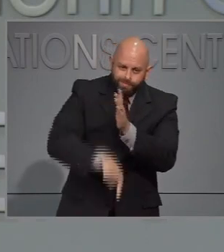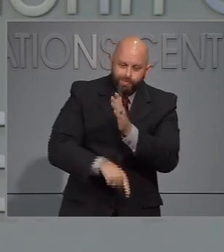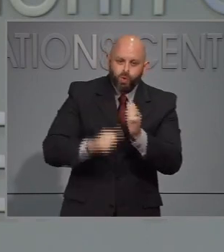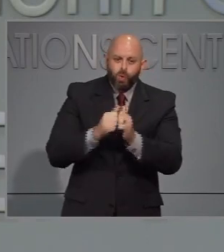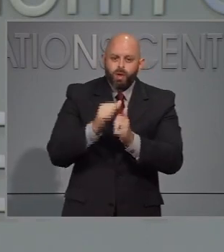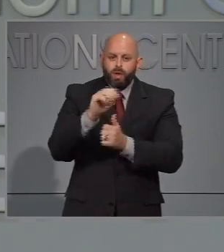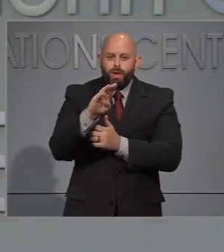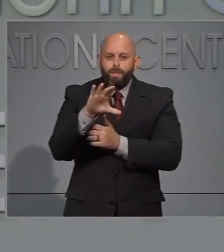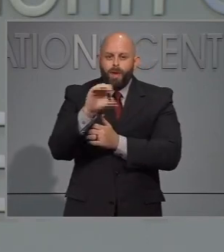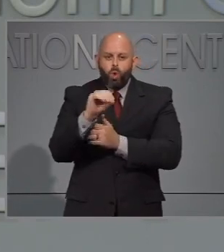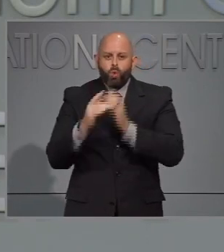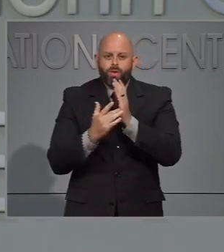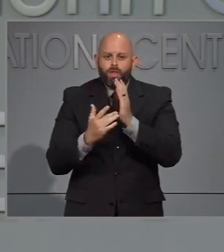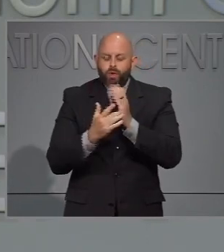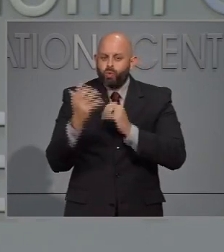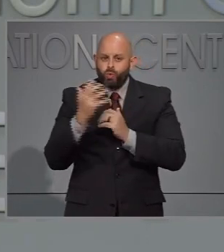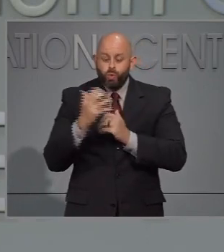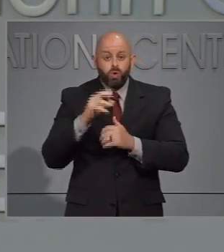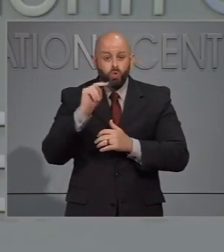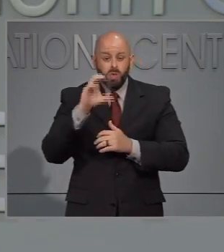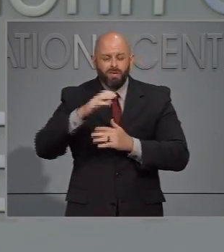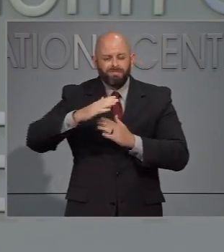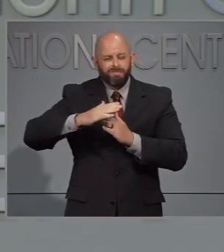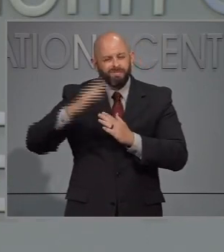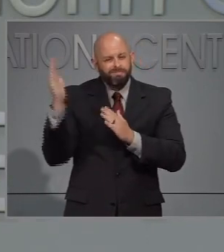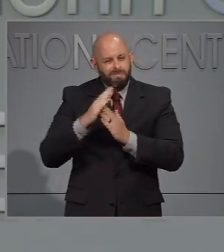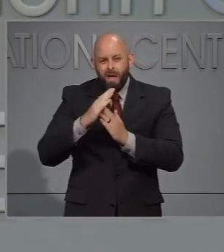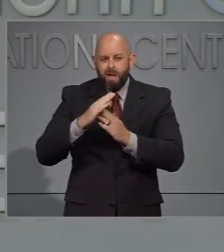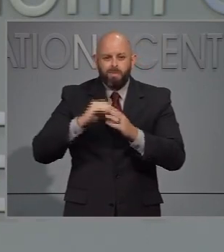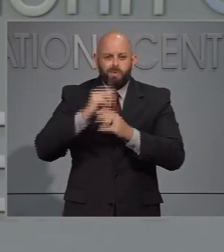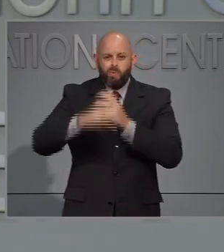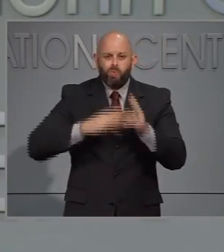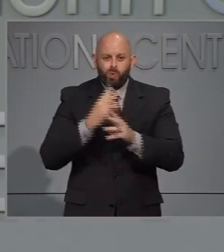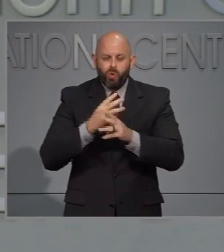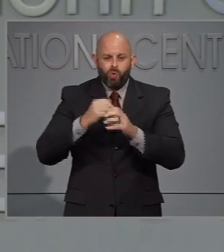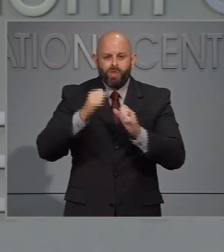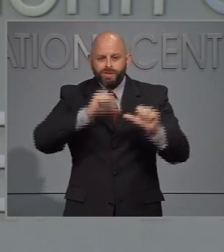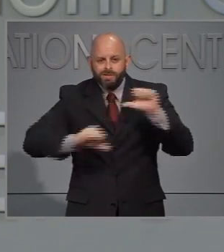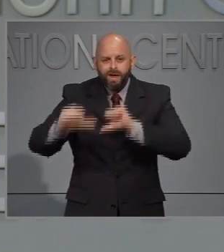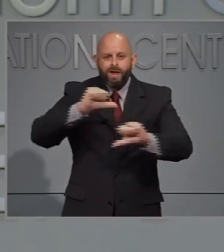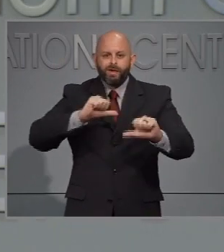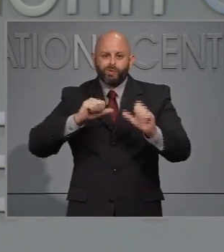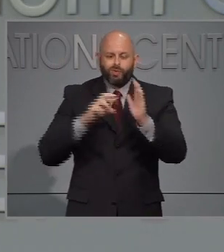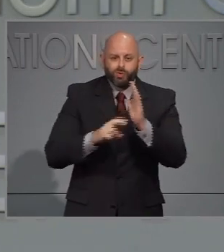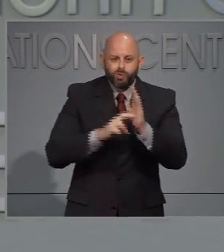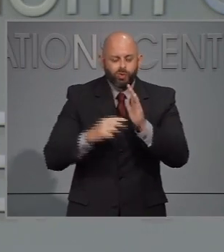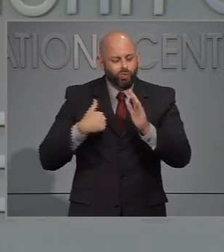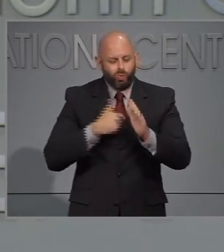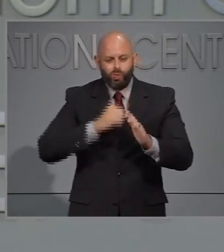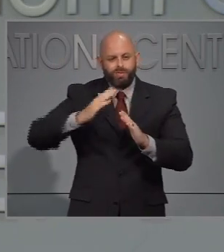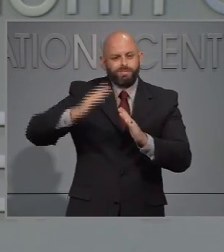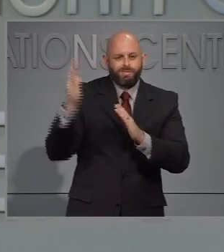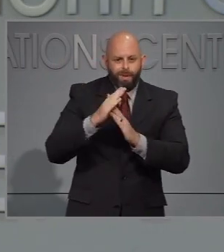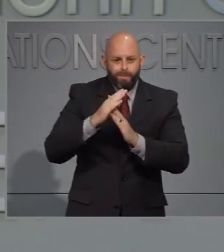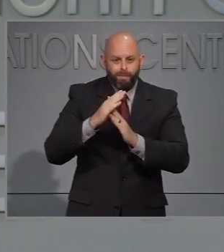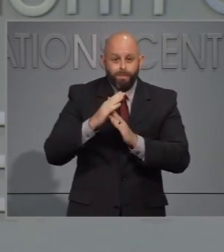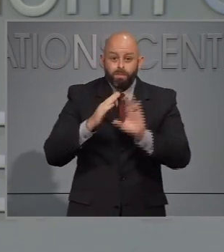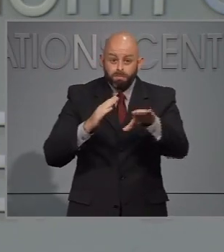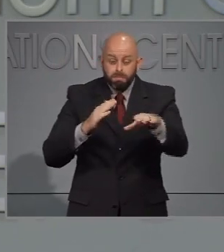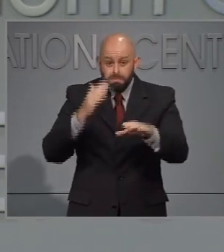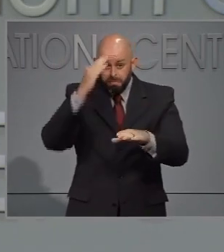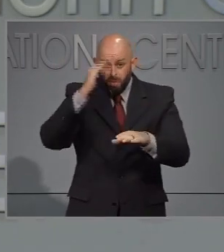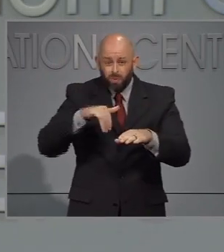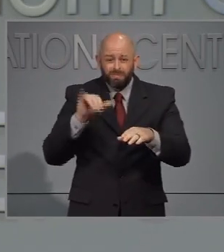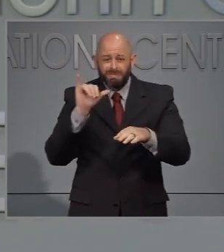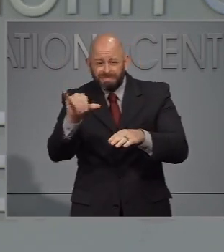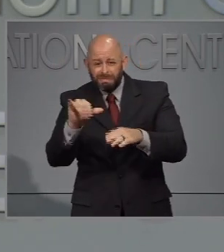the best, hubs in the world for research. You look at remdesivir, the therapeutic. You look